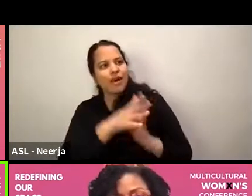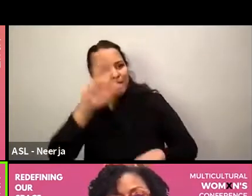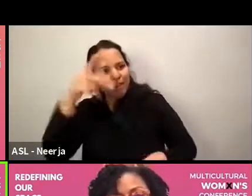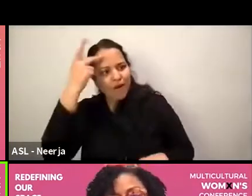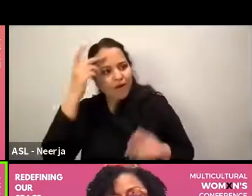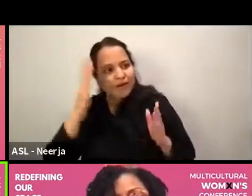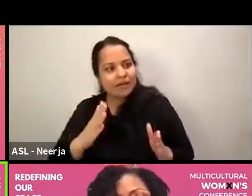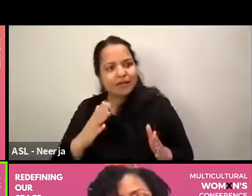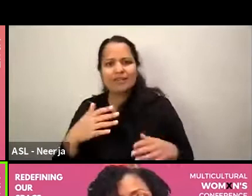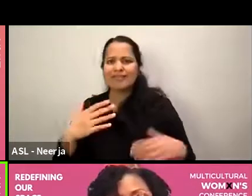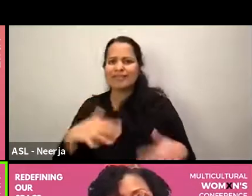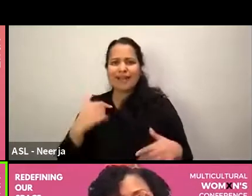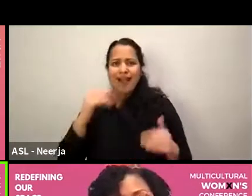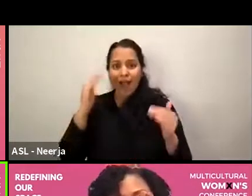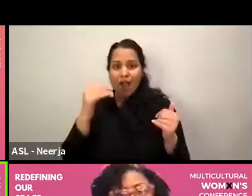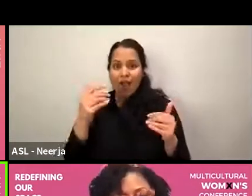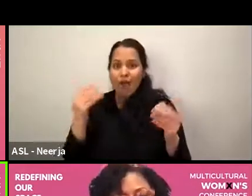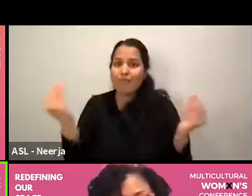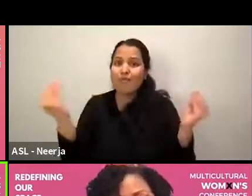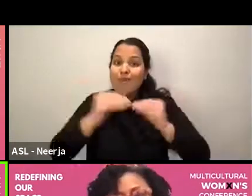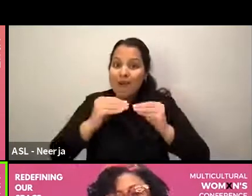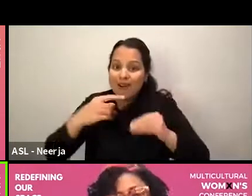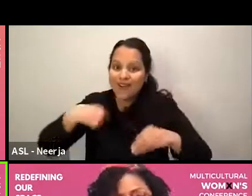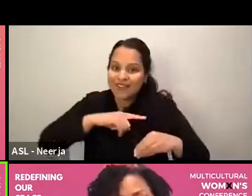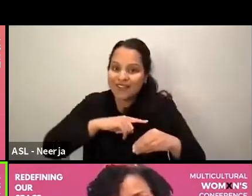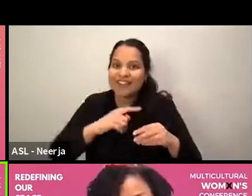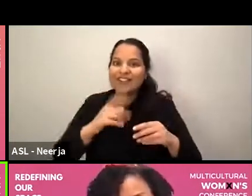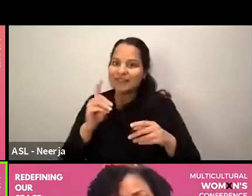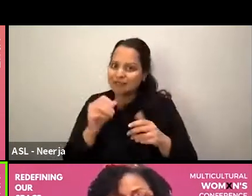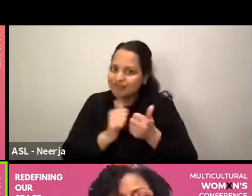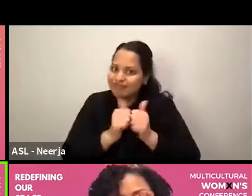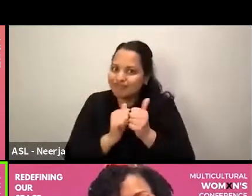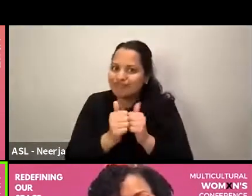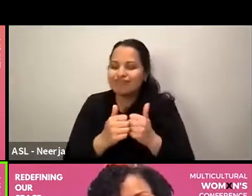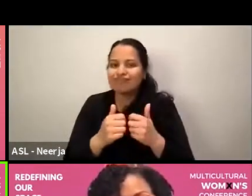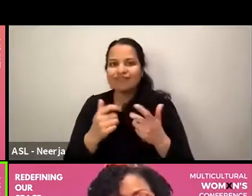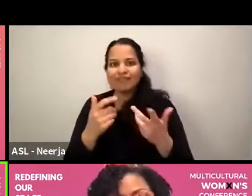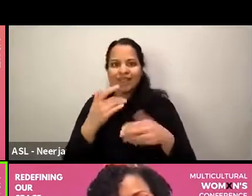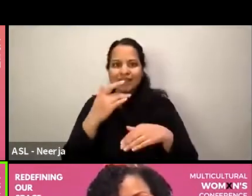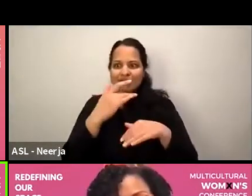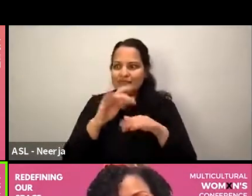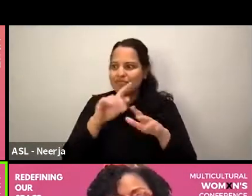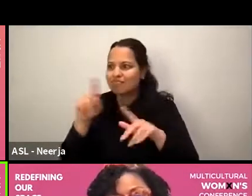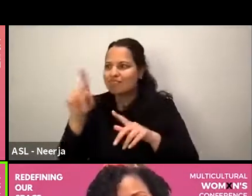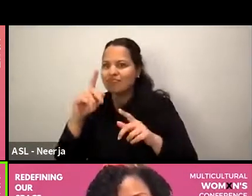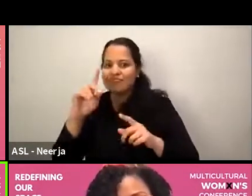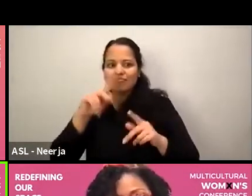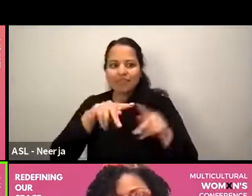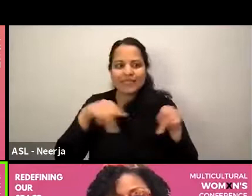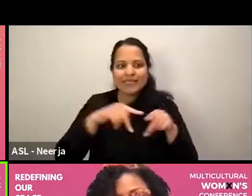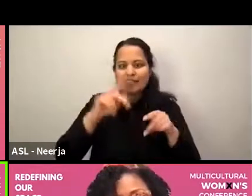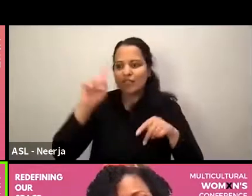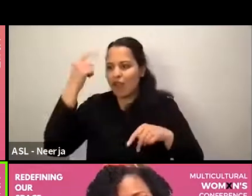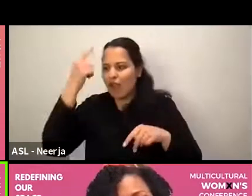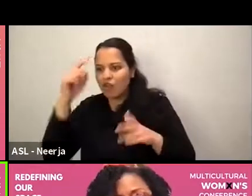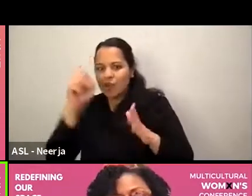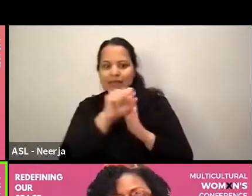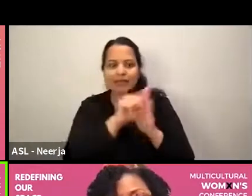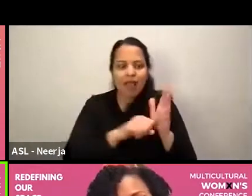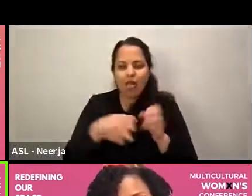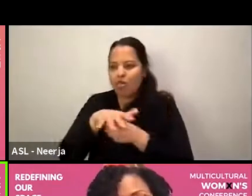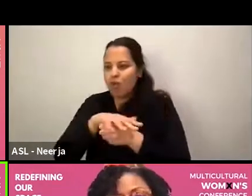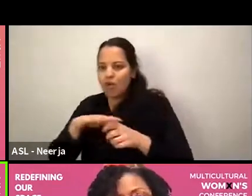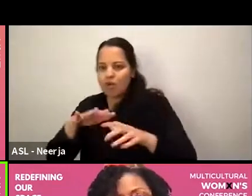of us become politicians, that we run for office, that we have more Senator Changs who are representing us at the table, who